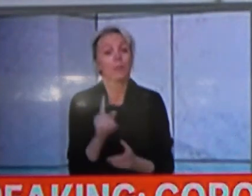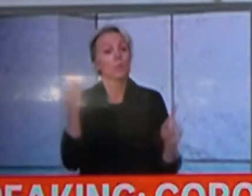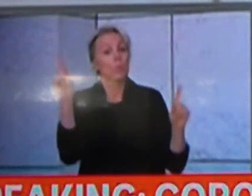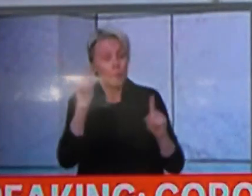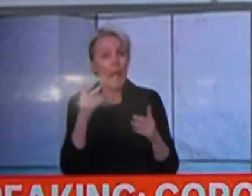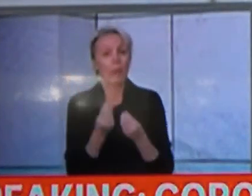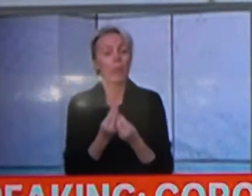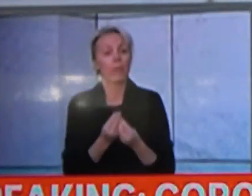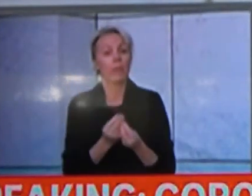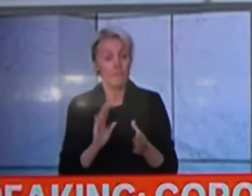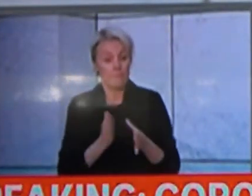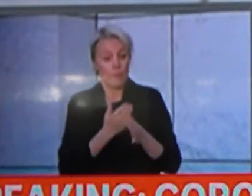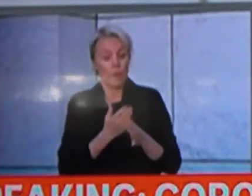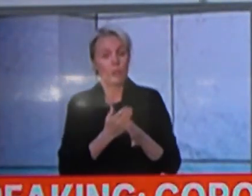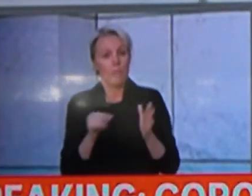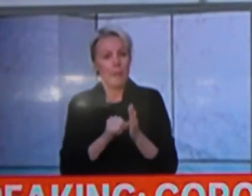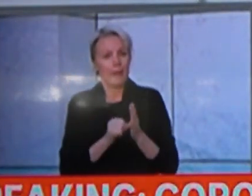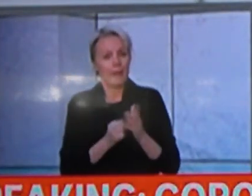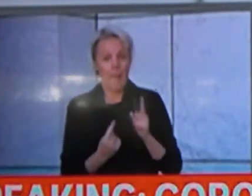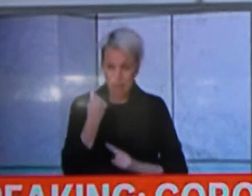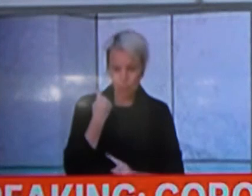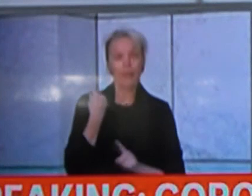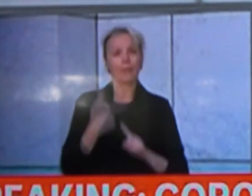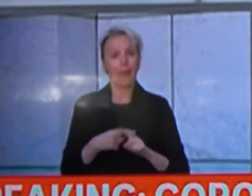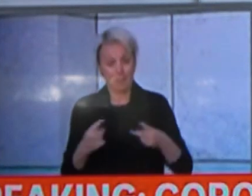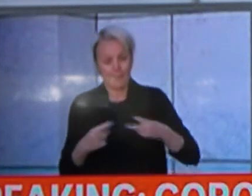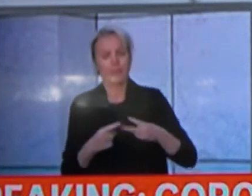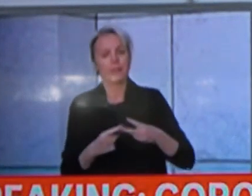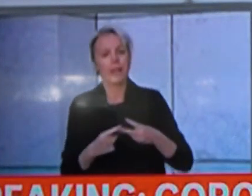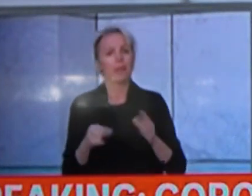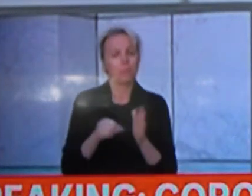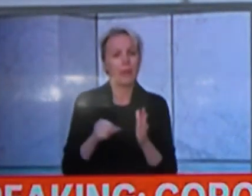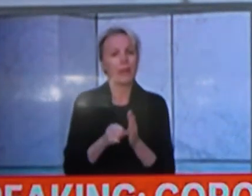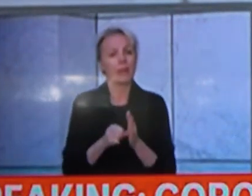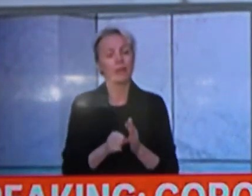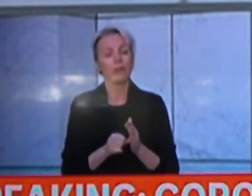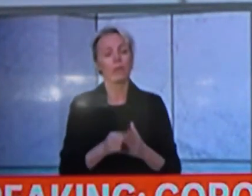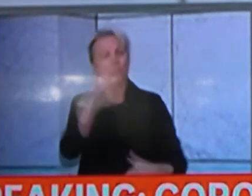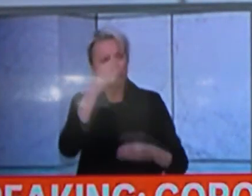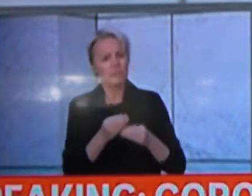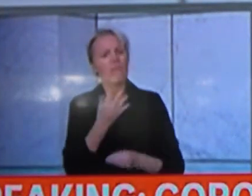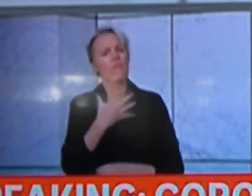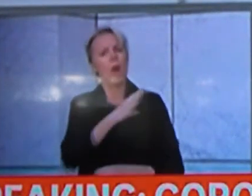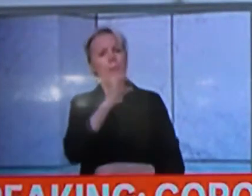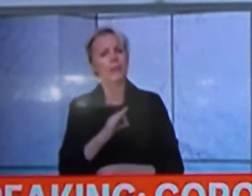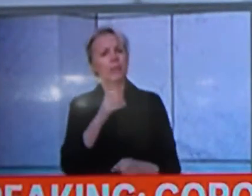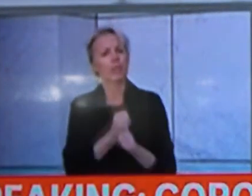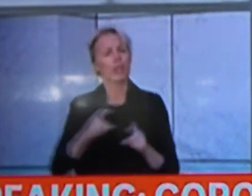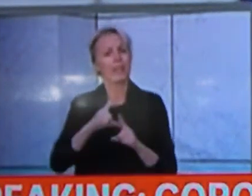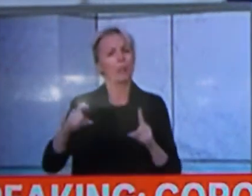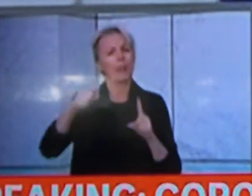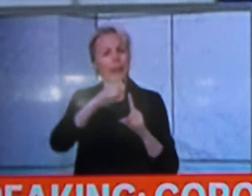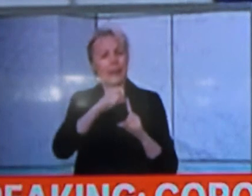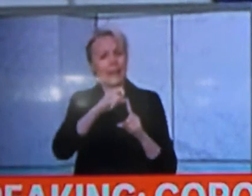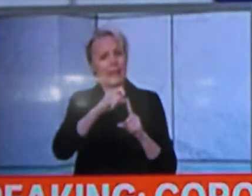first stimulus package is putting around 5%, equivalent to about 5% of GDP in the June quarter and around 7%